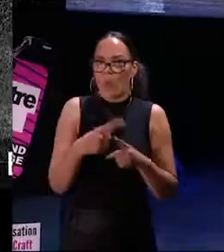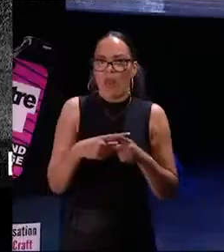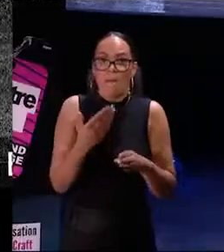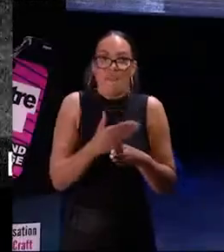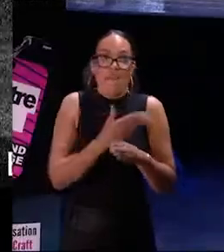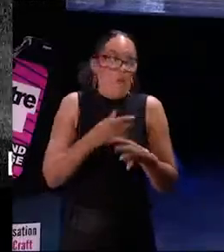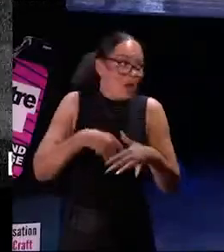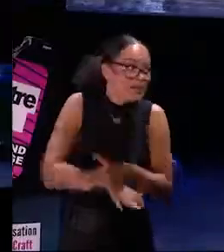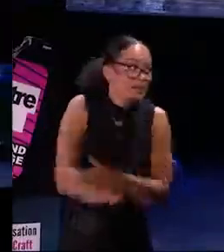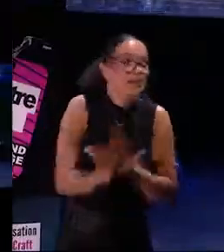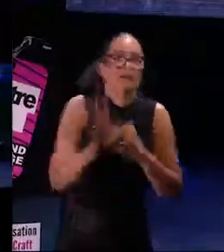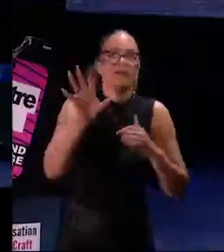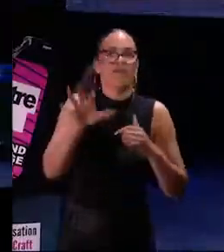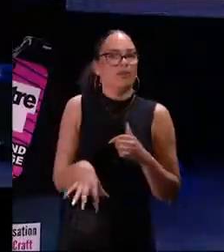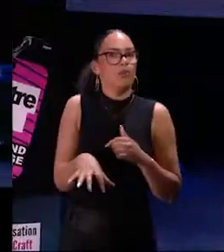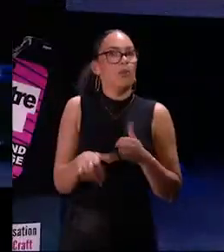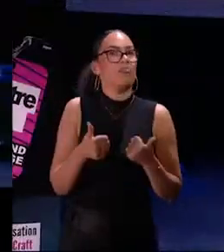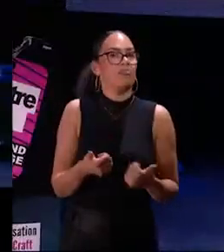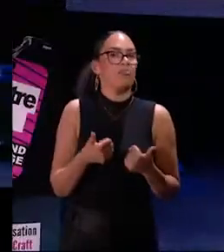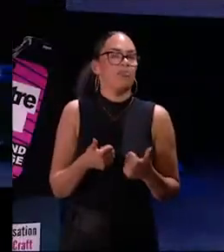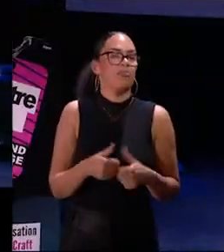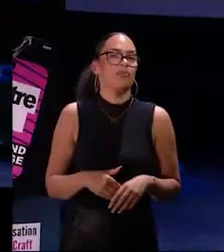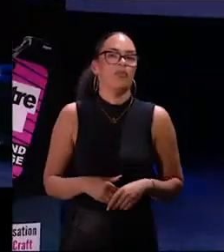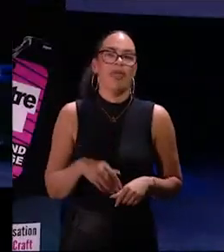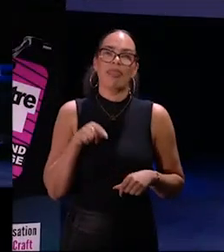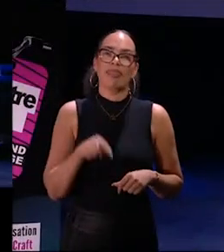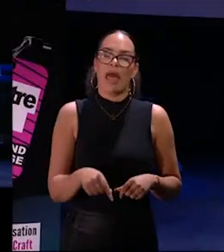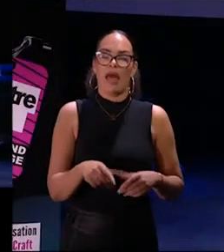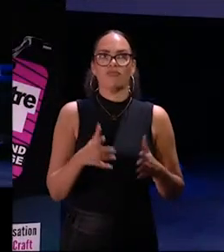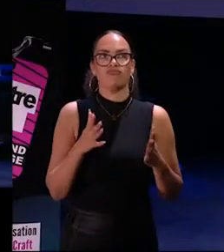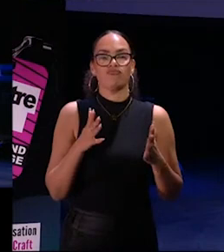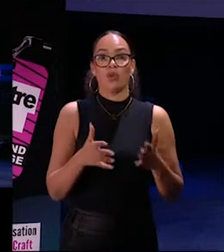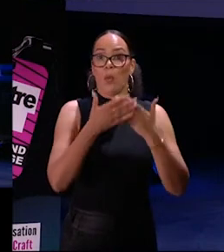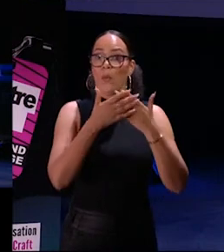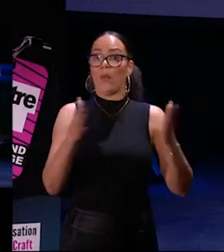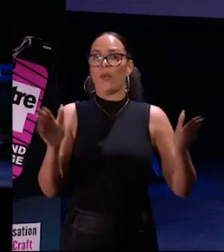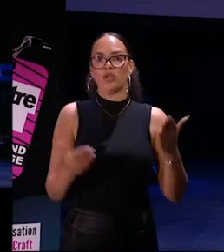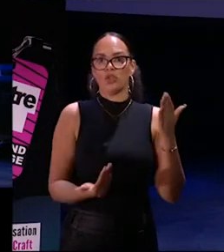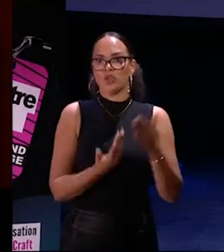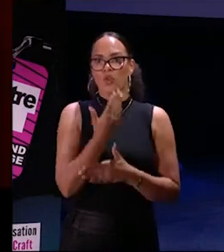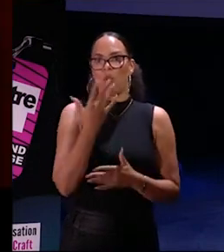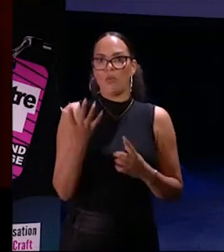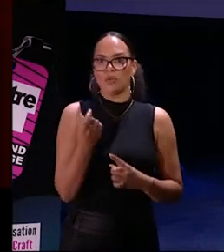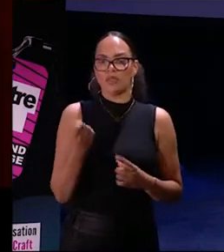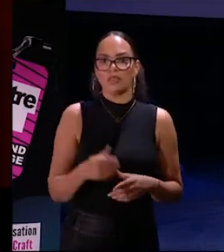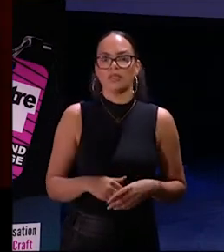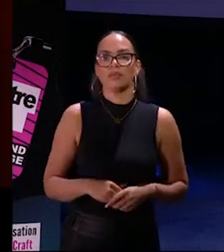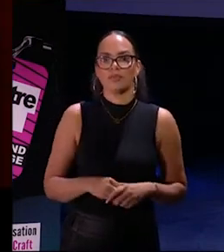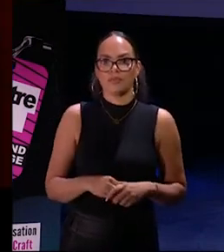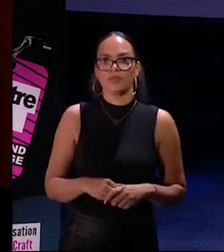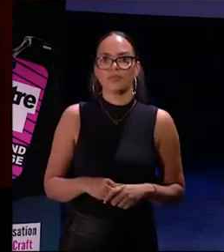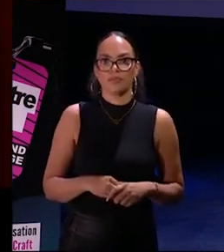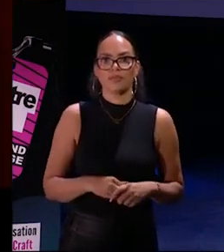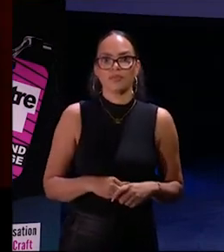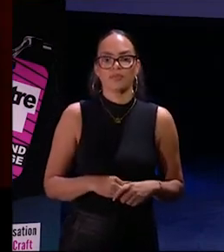itself. So I think that is opening up a huge amount of new opportunities once you get into this